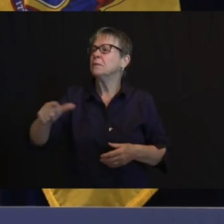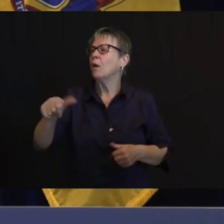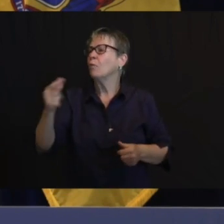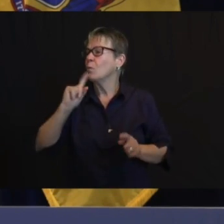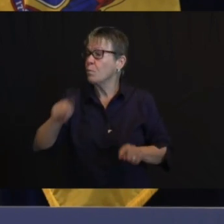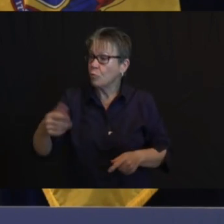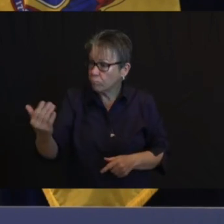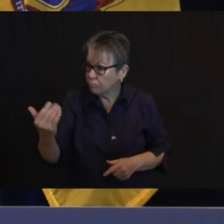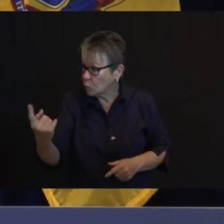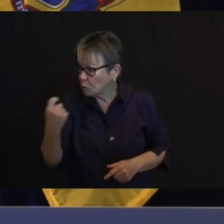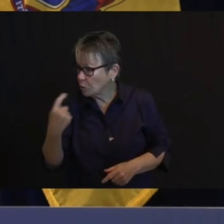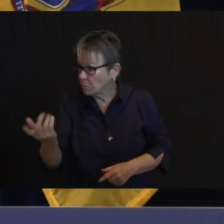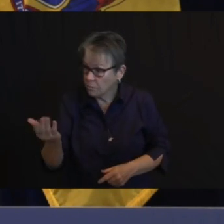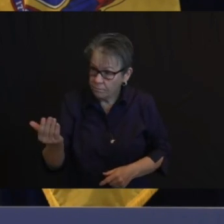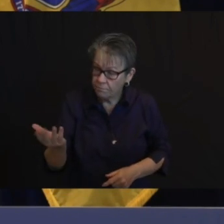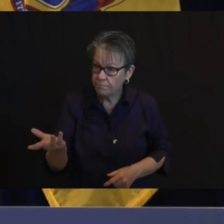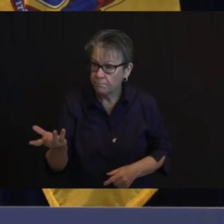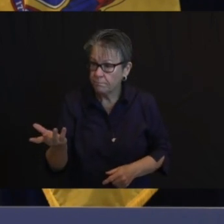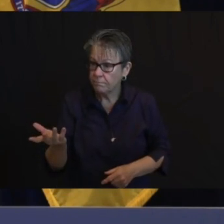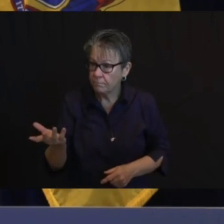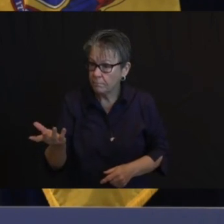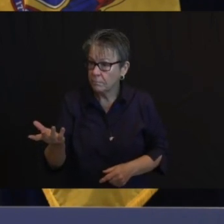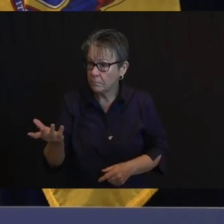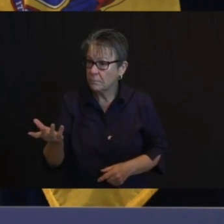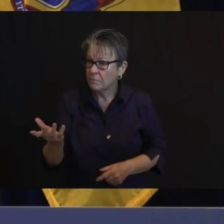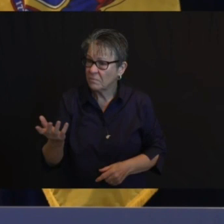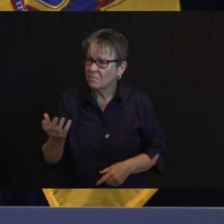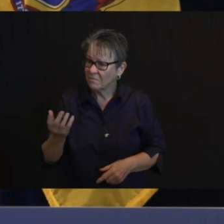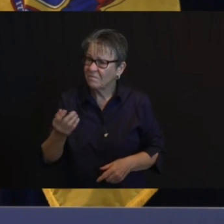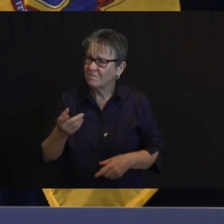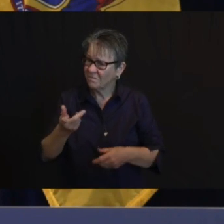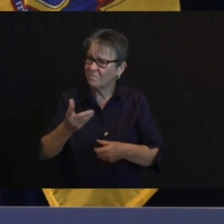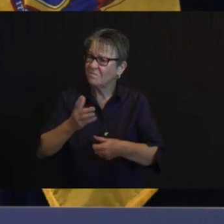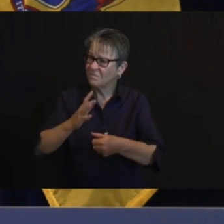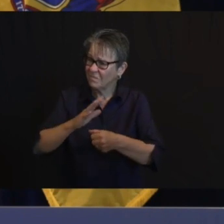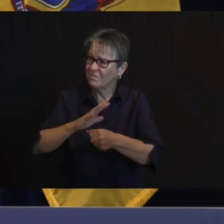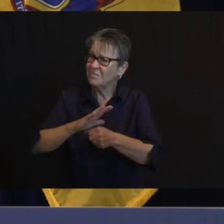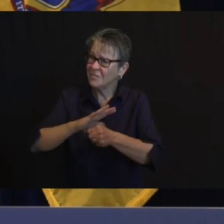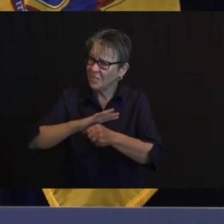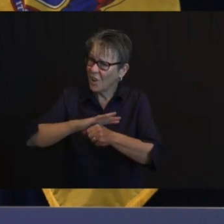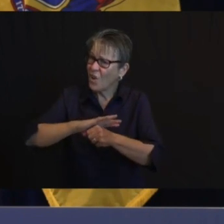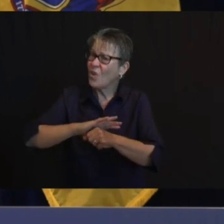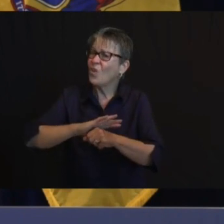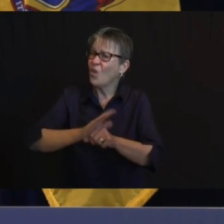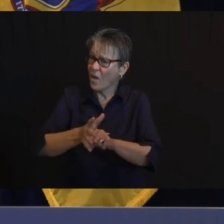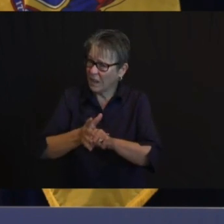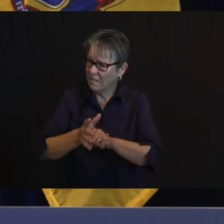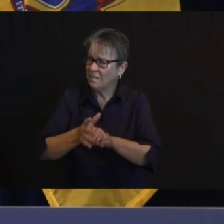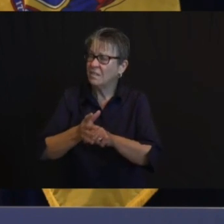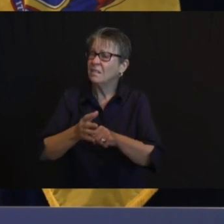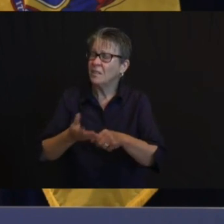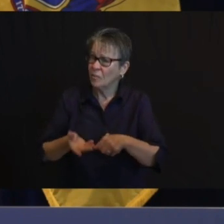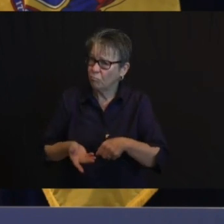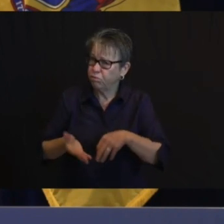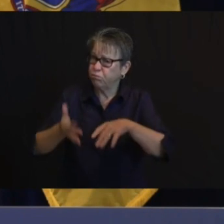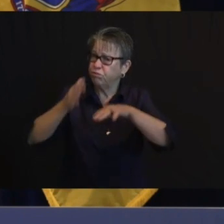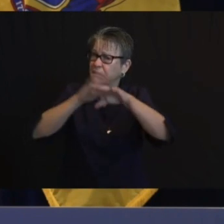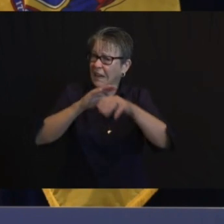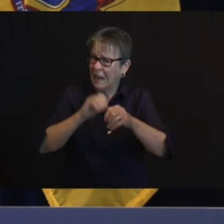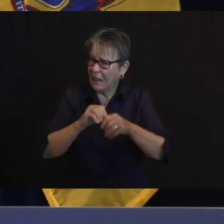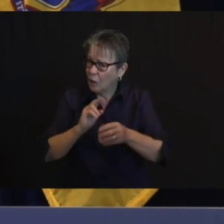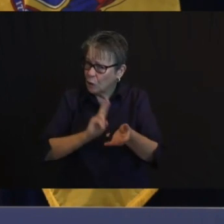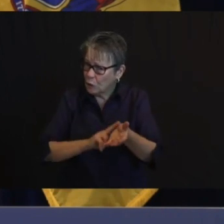afternoon. COVID cases are rising fast at long-term care facilities. More than 2,600 residents and 2,600 staffers are currently